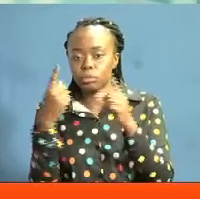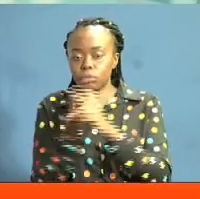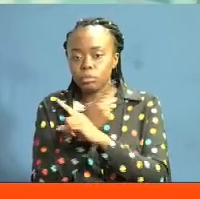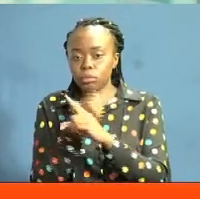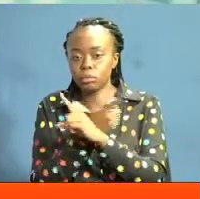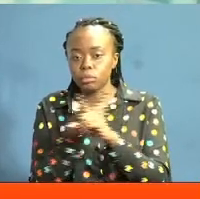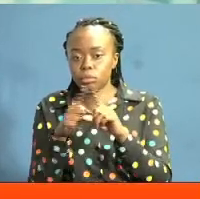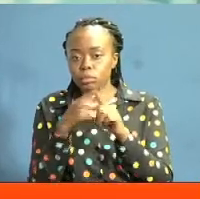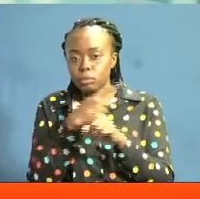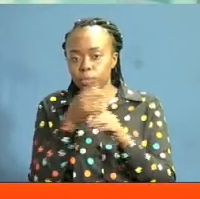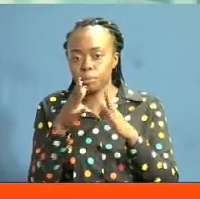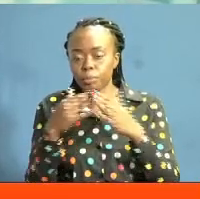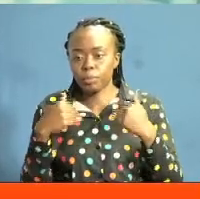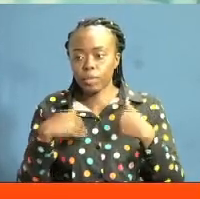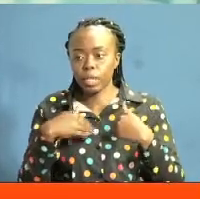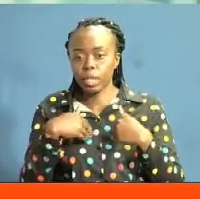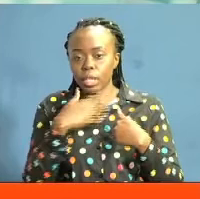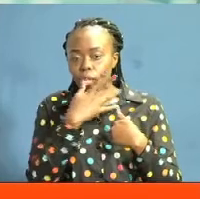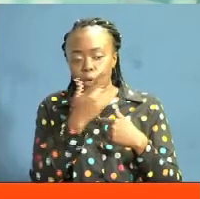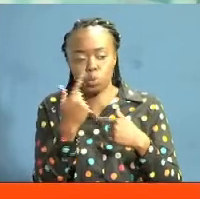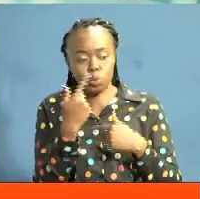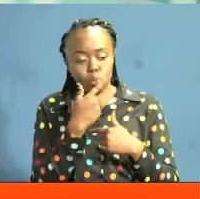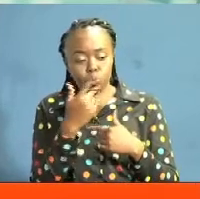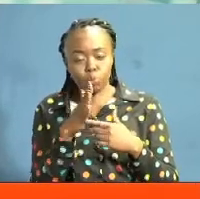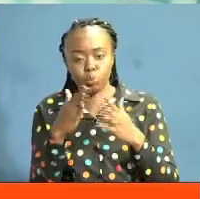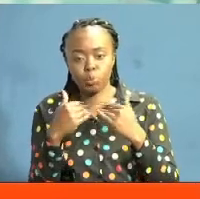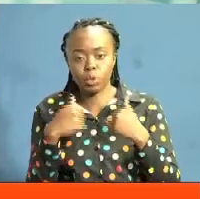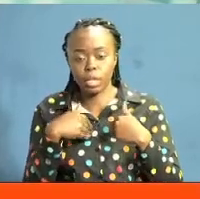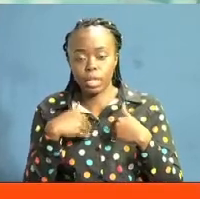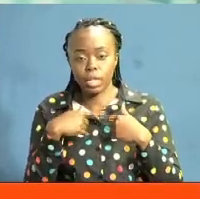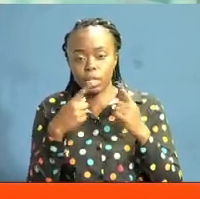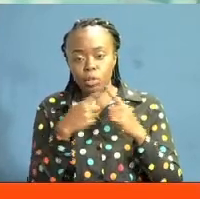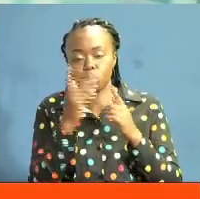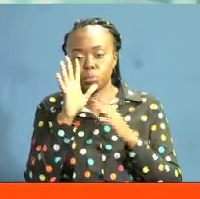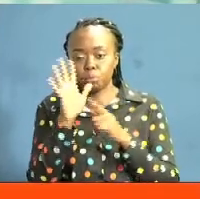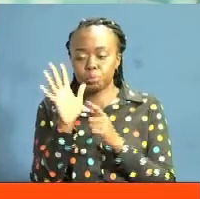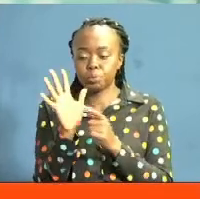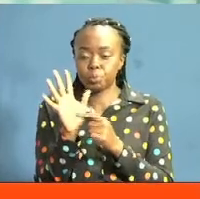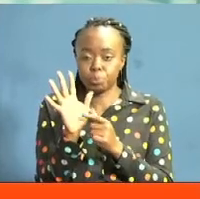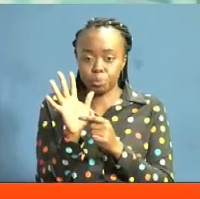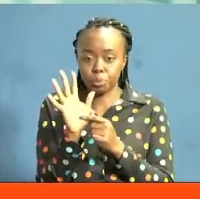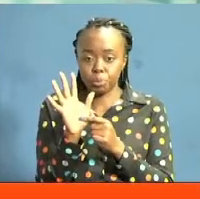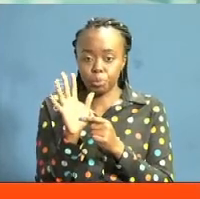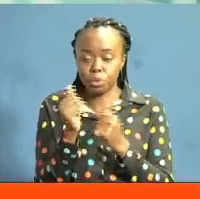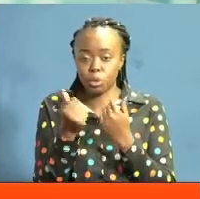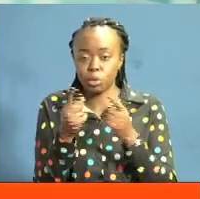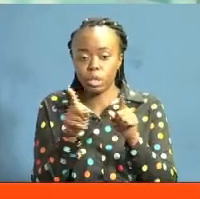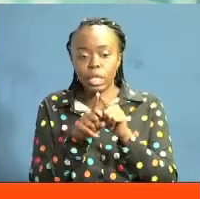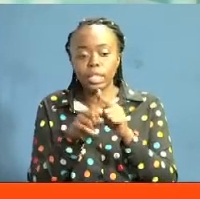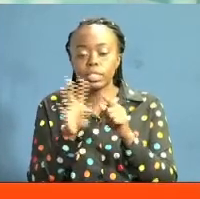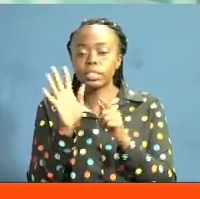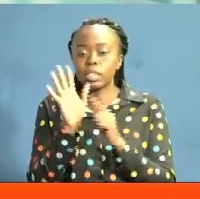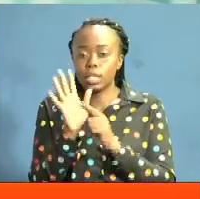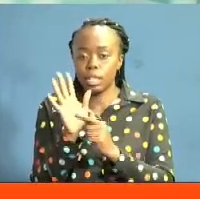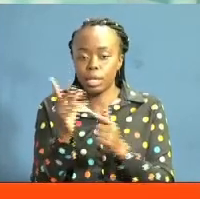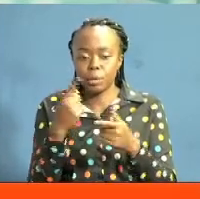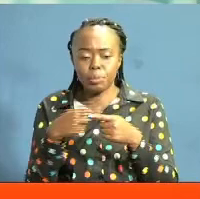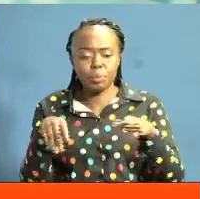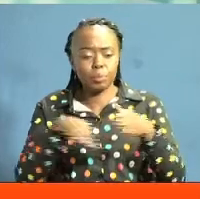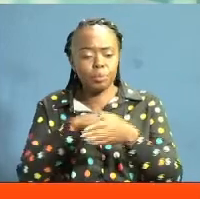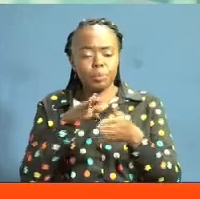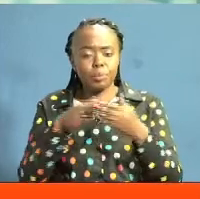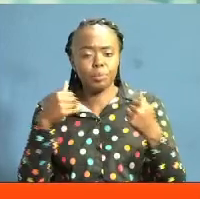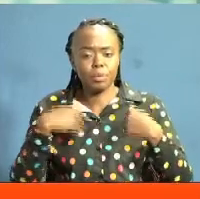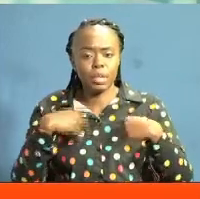here I have my hard disk out. Your children are like these fingers. The fingers are in the same hard, but all of them